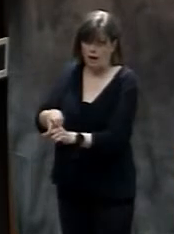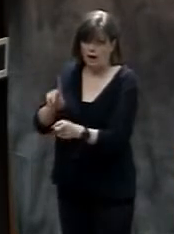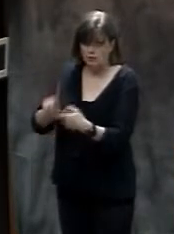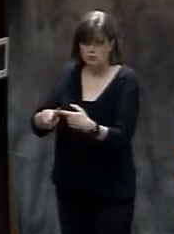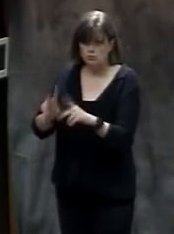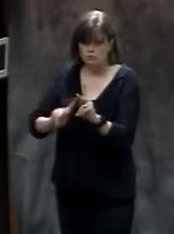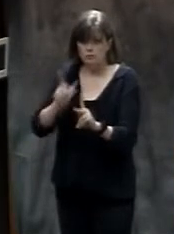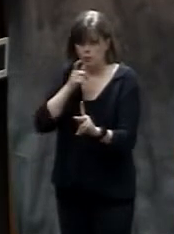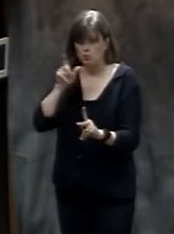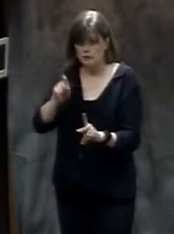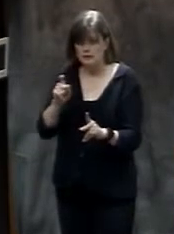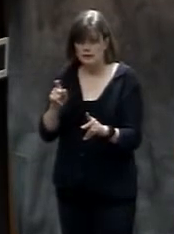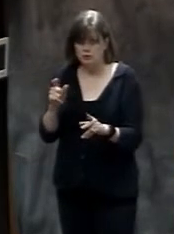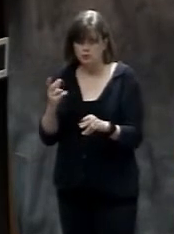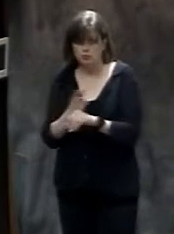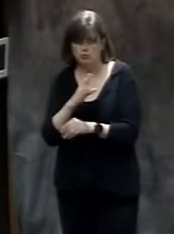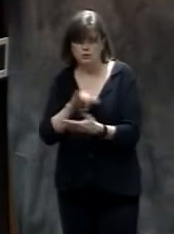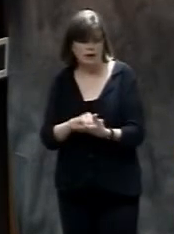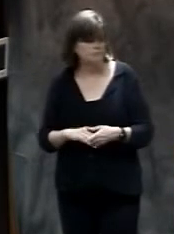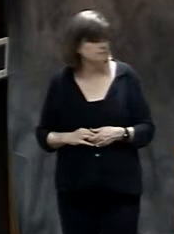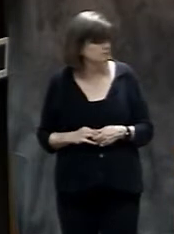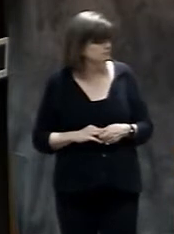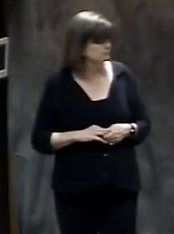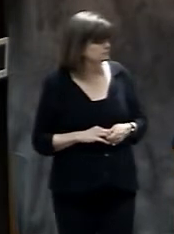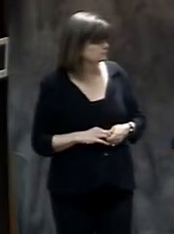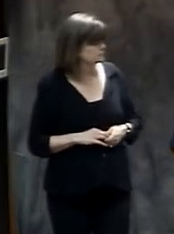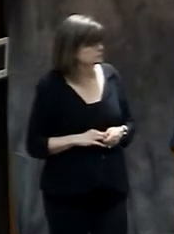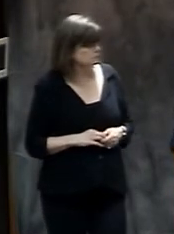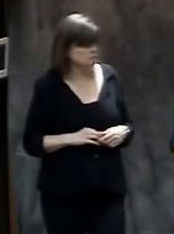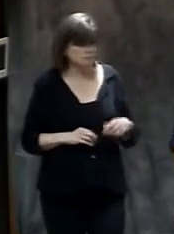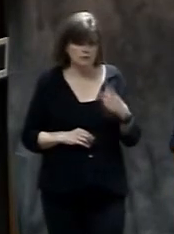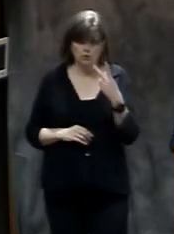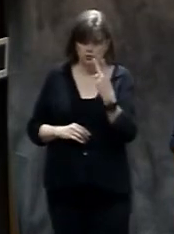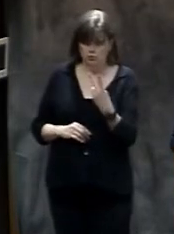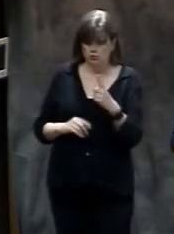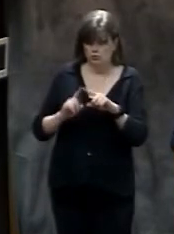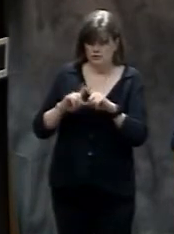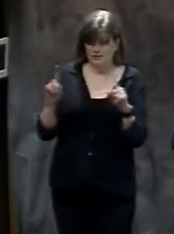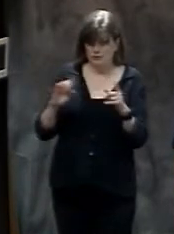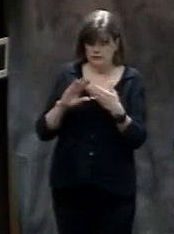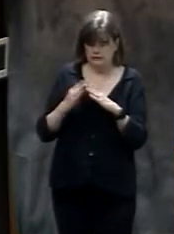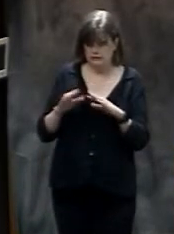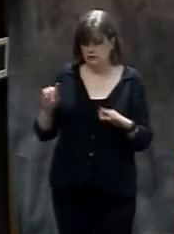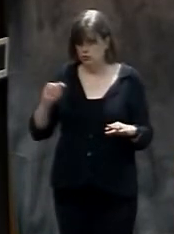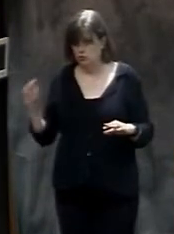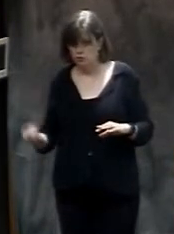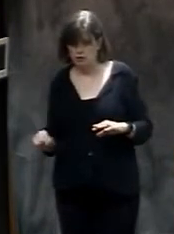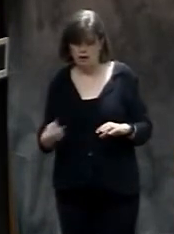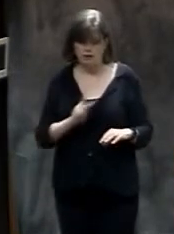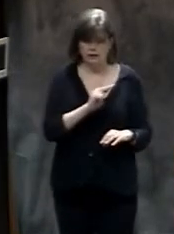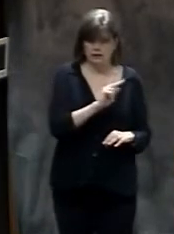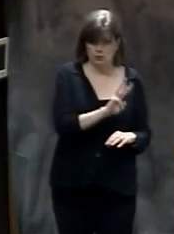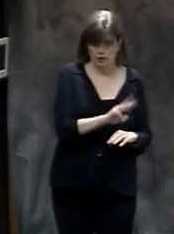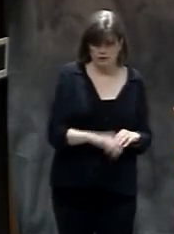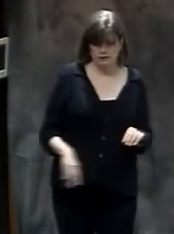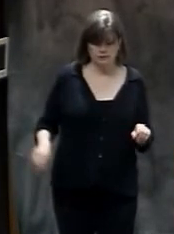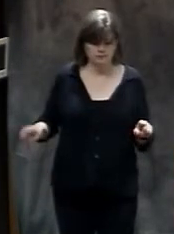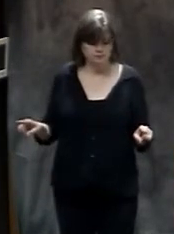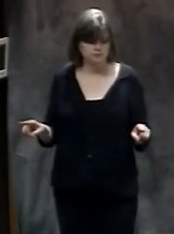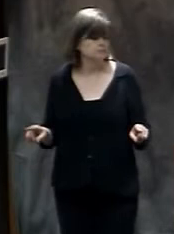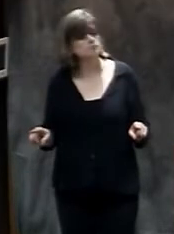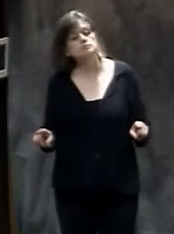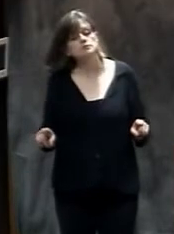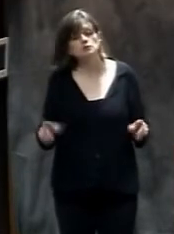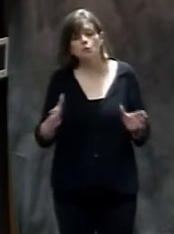So I'm going to show you a case study of these two different cities, one with transmission and one without. And one of the questions we're asking ourselves is, are there different